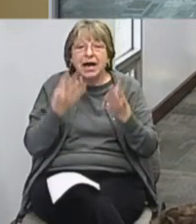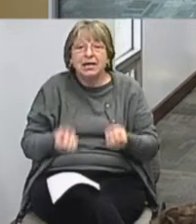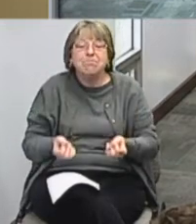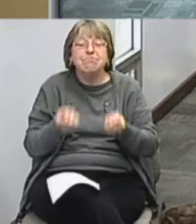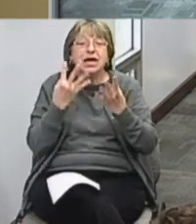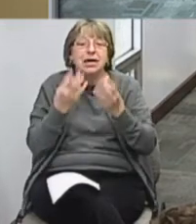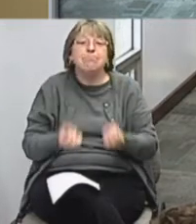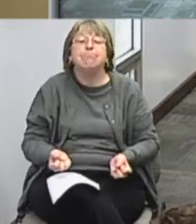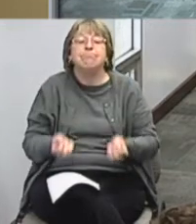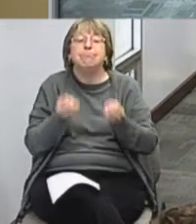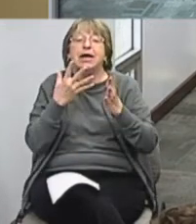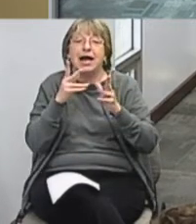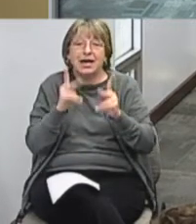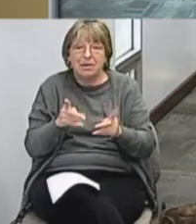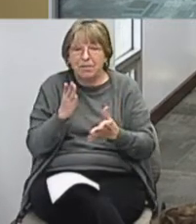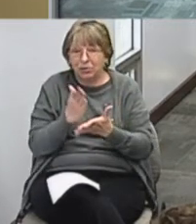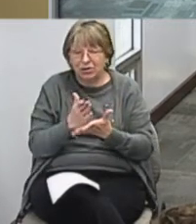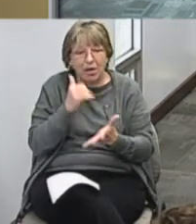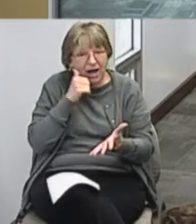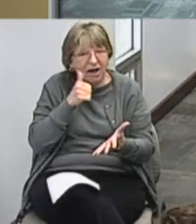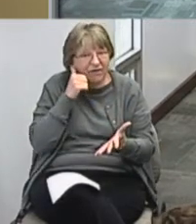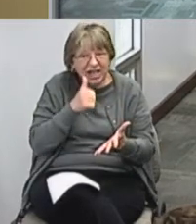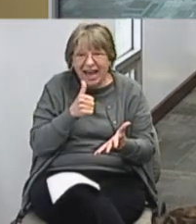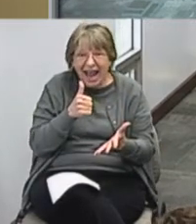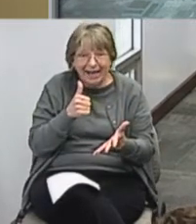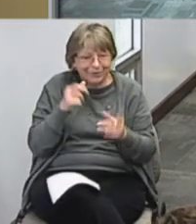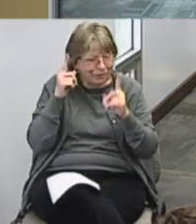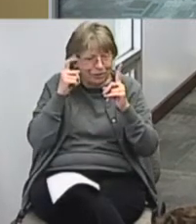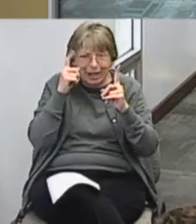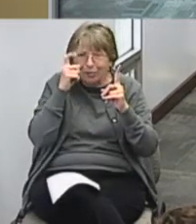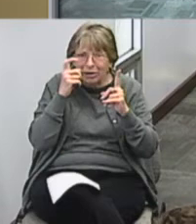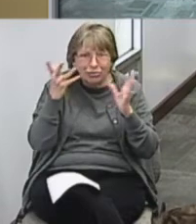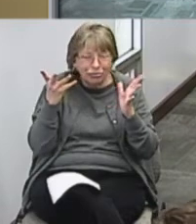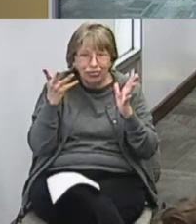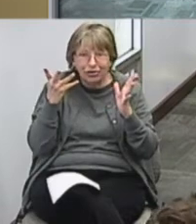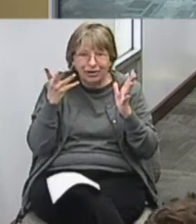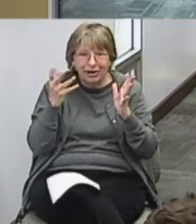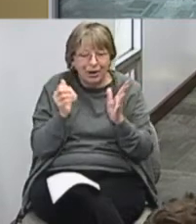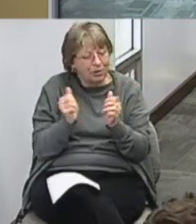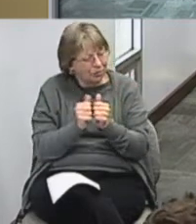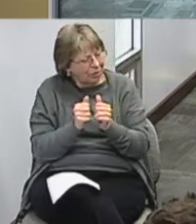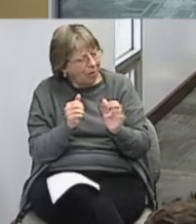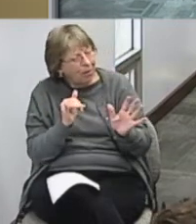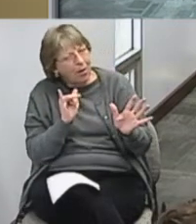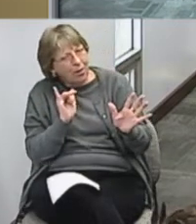to take pictures or whatever. So, with that in mind, that's